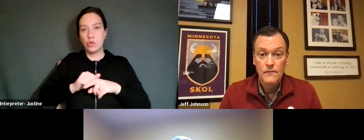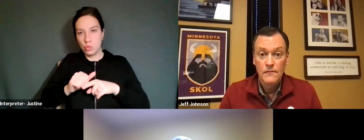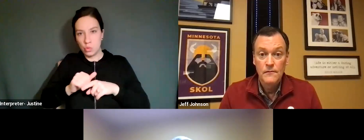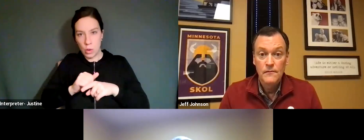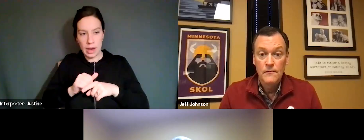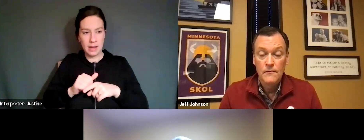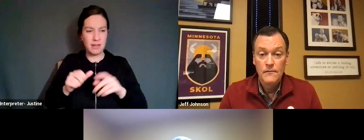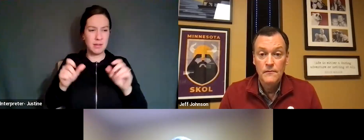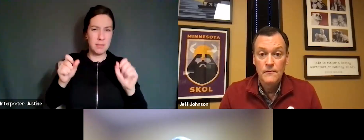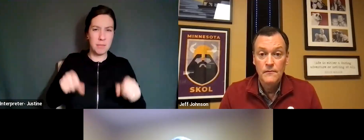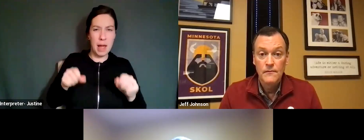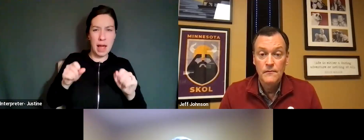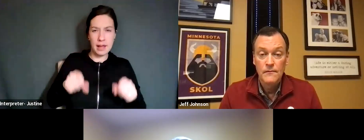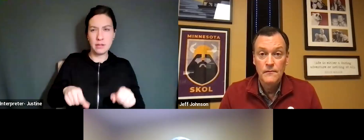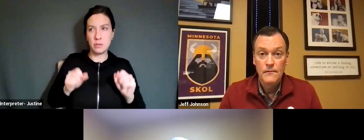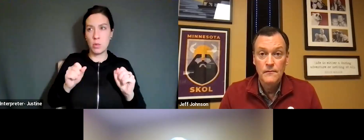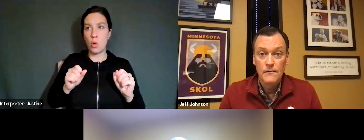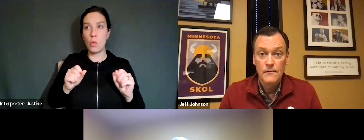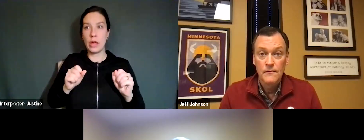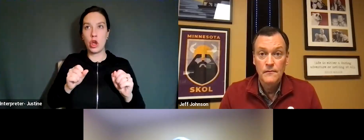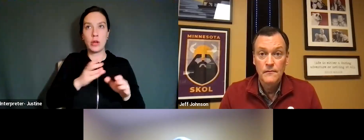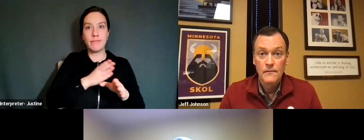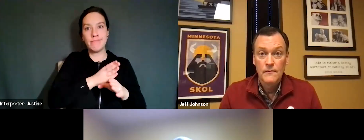that path of a career?